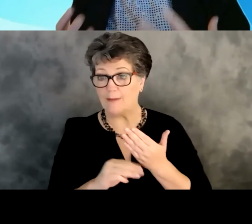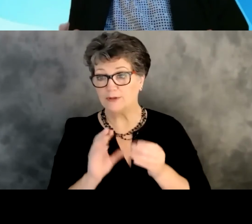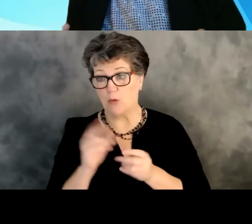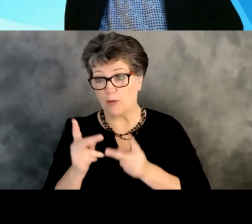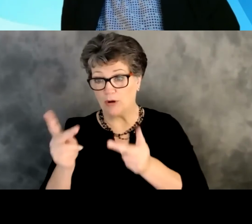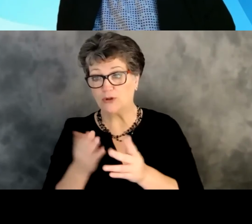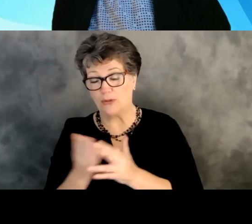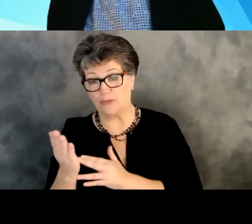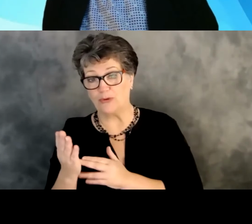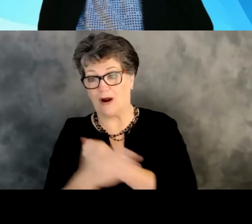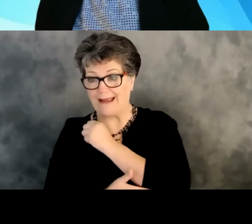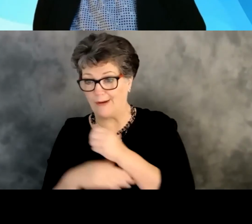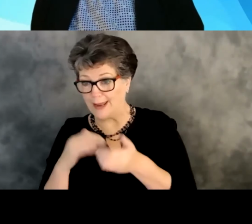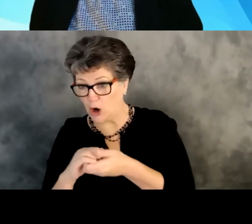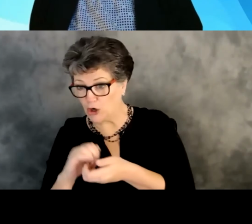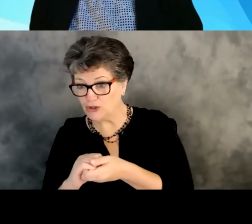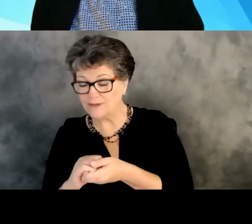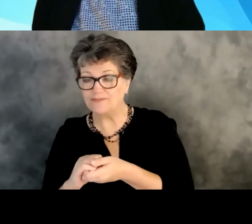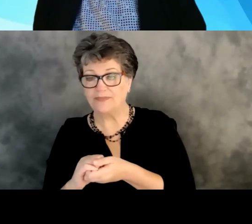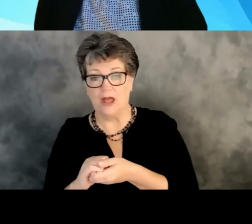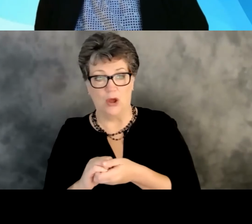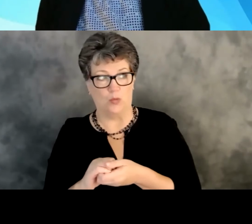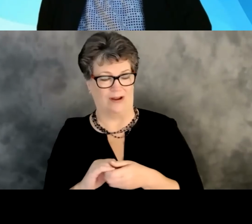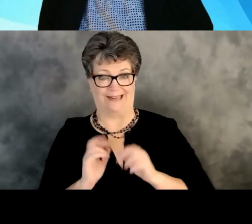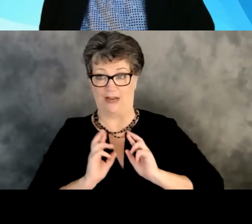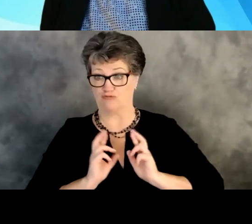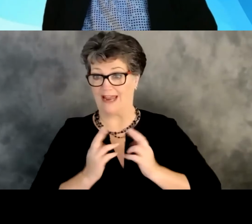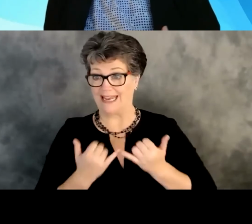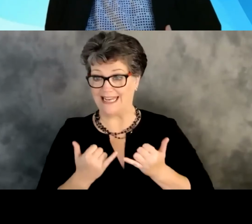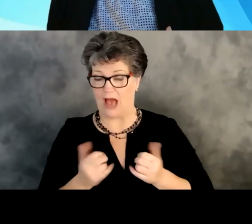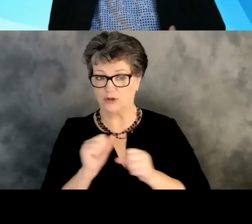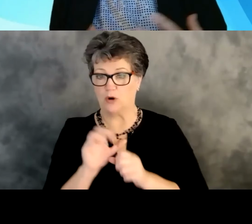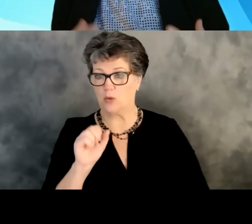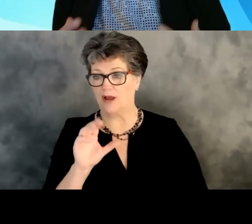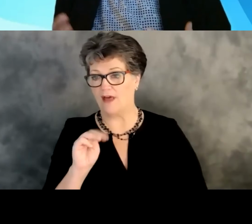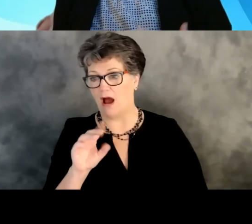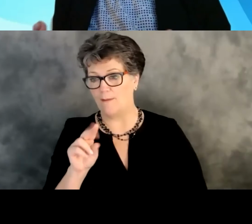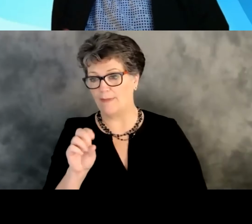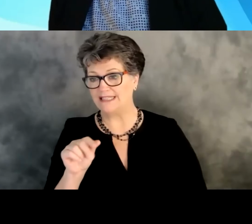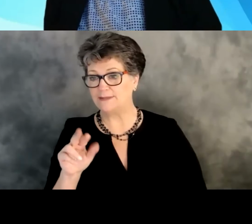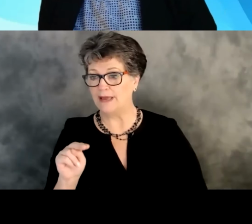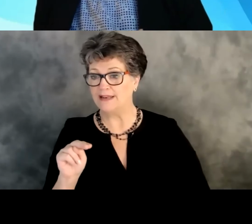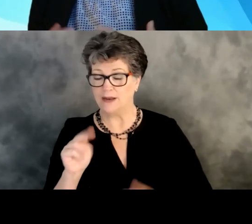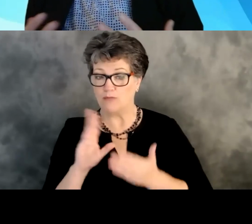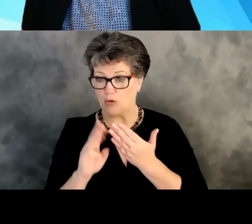do it through with our county partners. We are getting ready to work with our ombuds programs, our long-term care ombuds programs on robotic